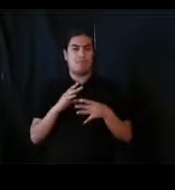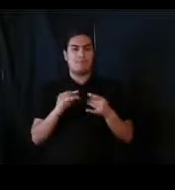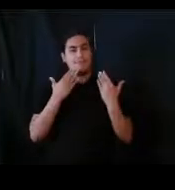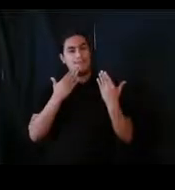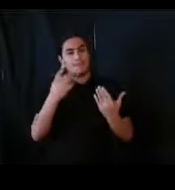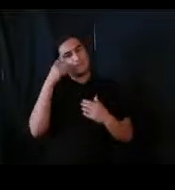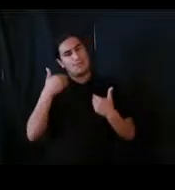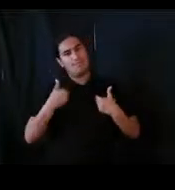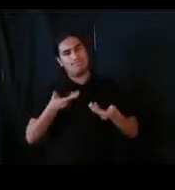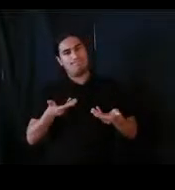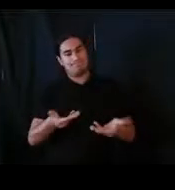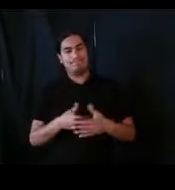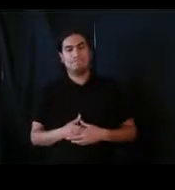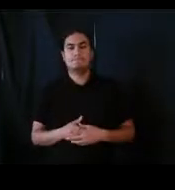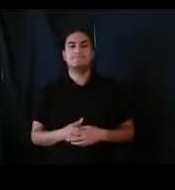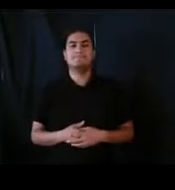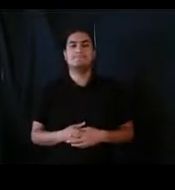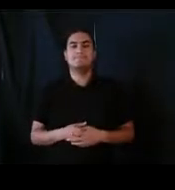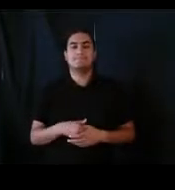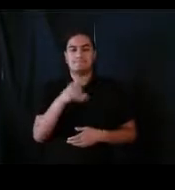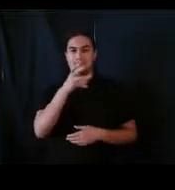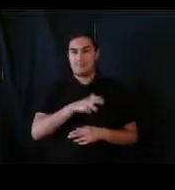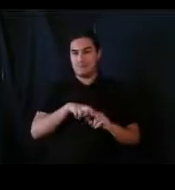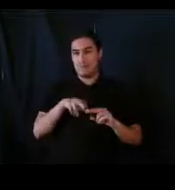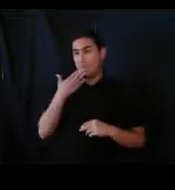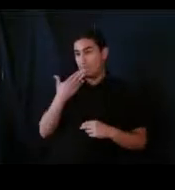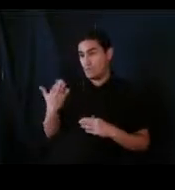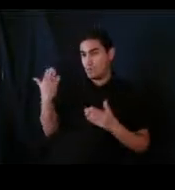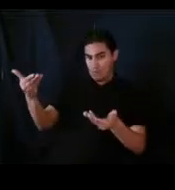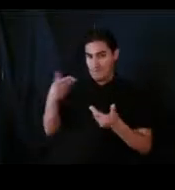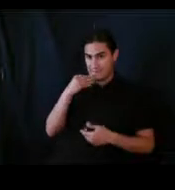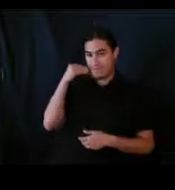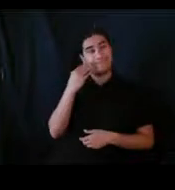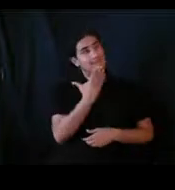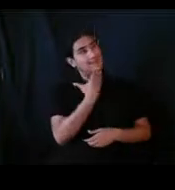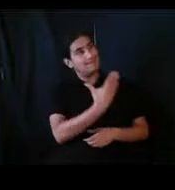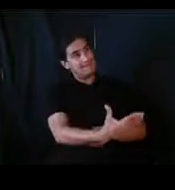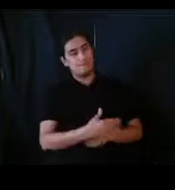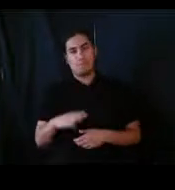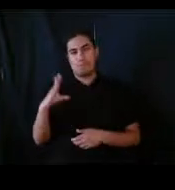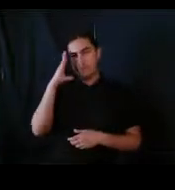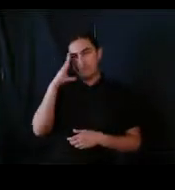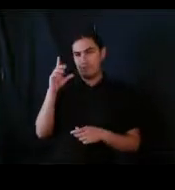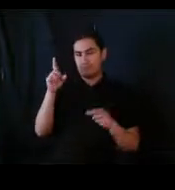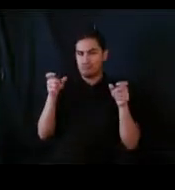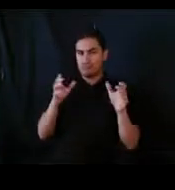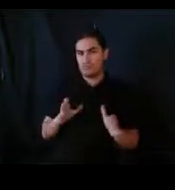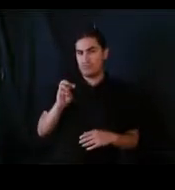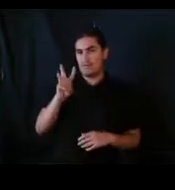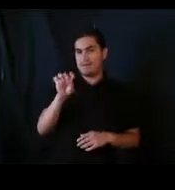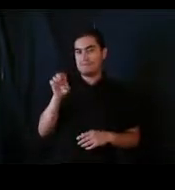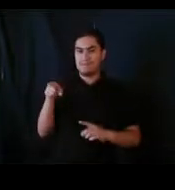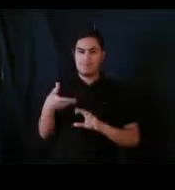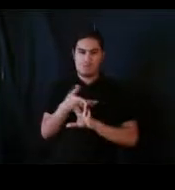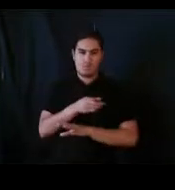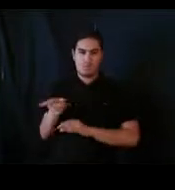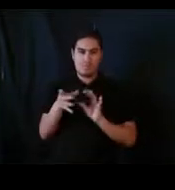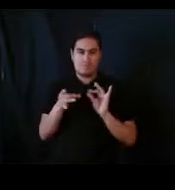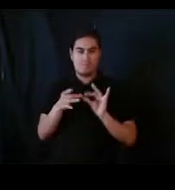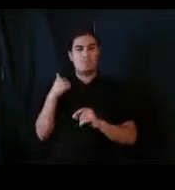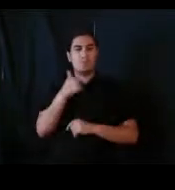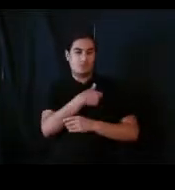me thank you welcome home thanks um you know director rice just before you were speaking we were just